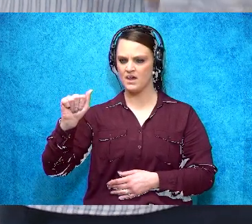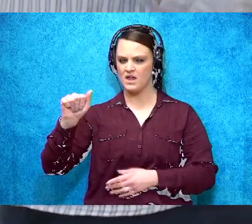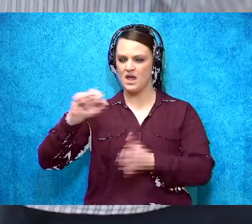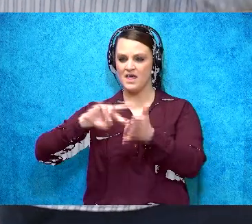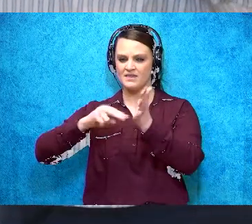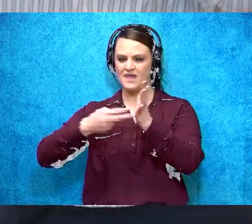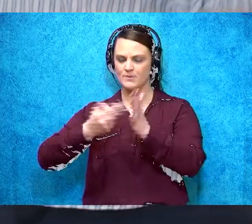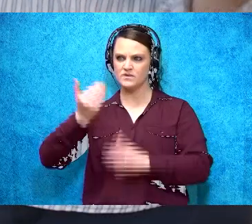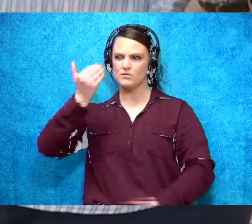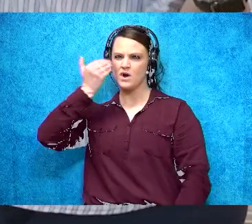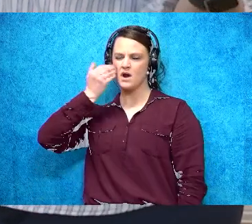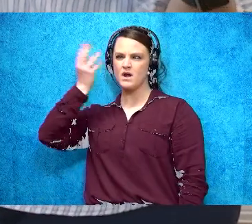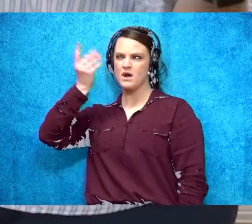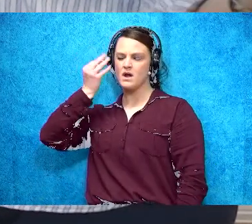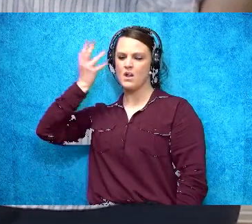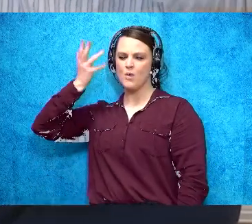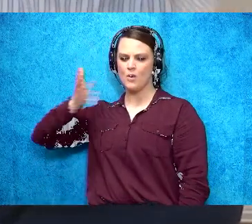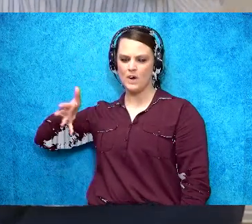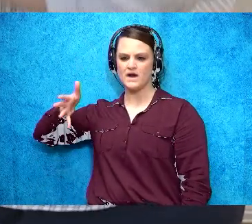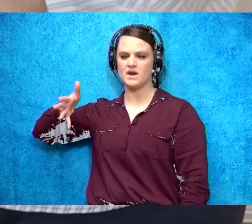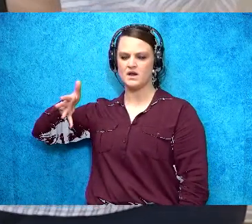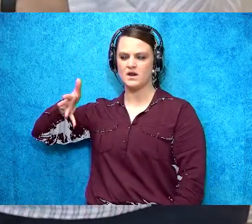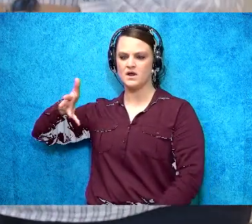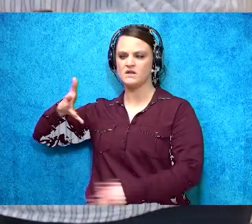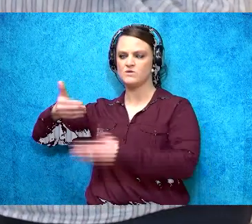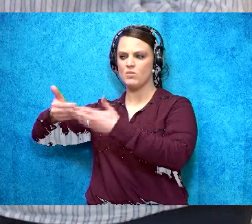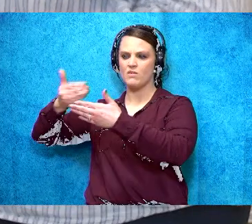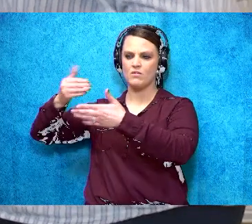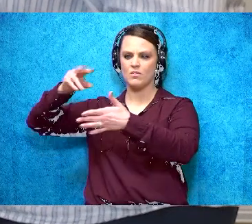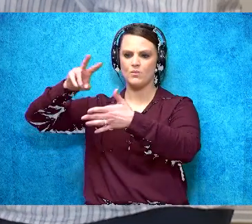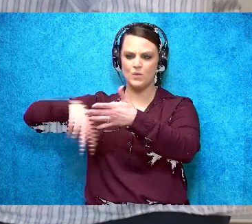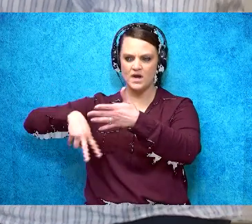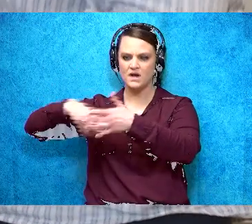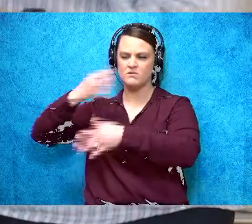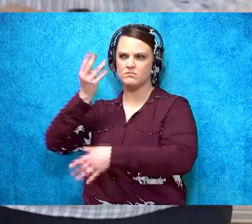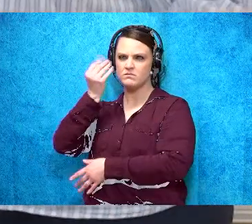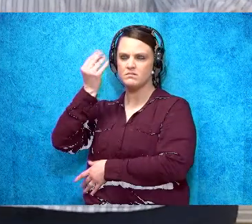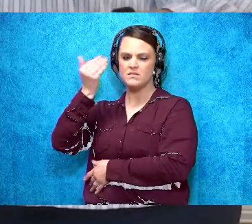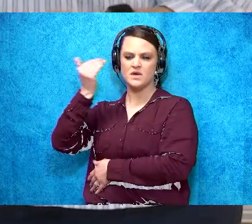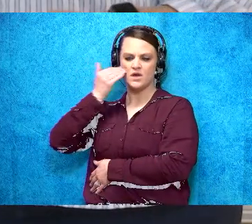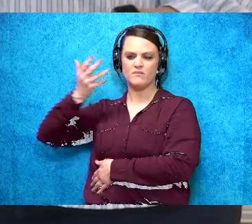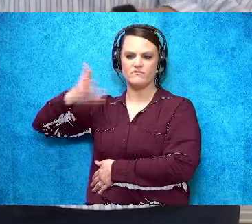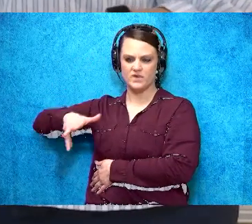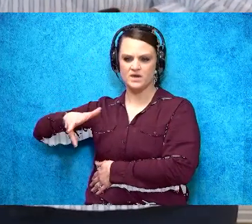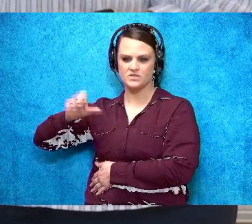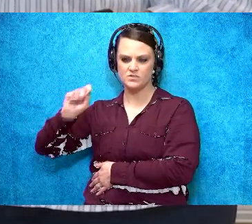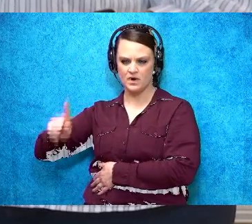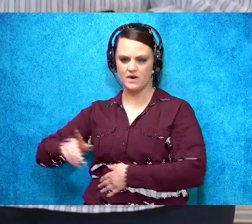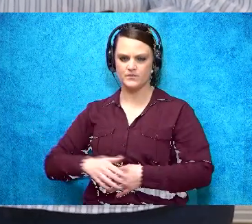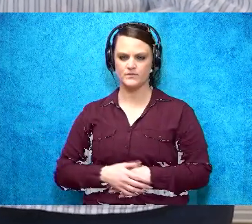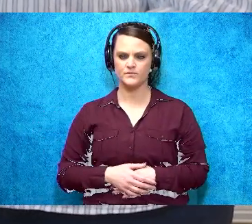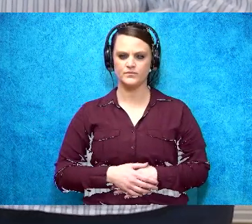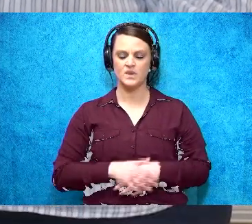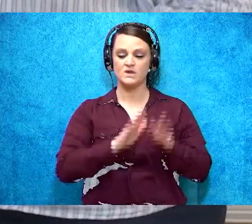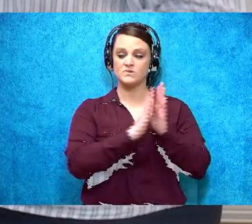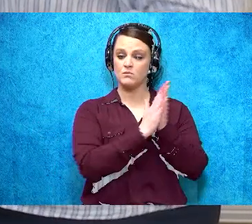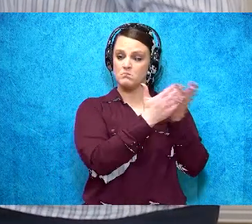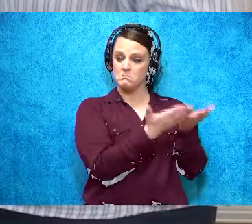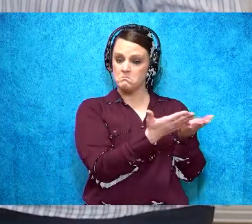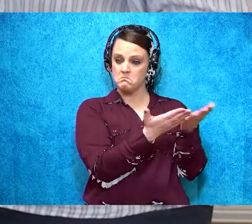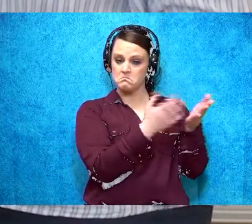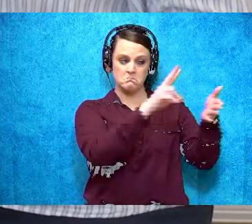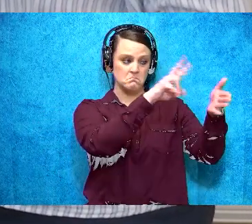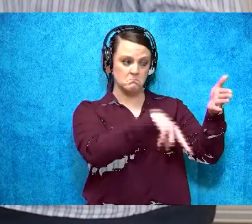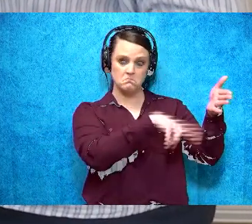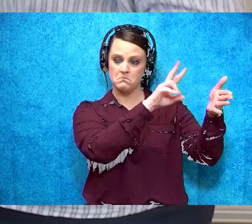are thinking. It's what you know, what you bring with you when you read. Okay? So we take our text clues,